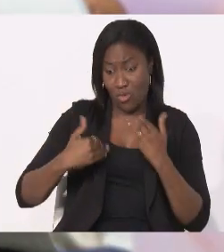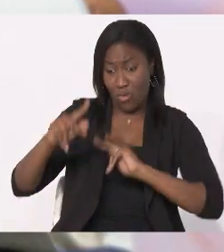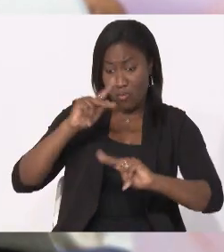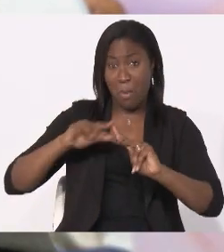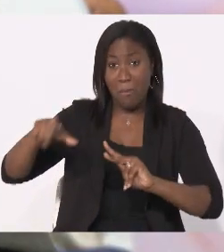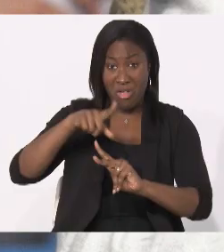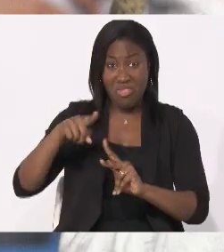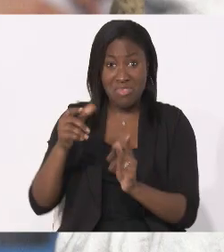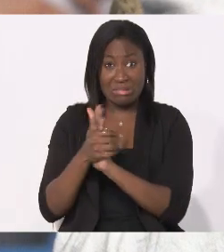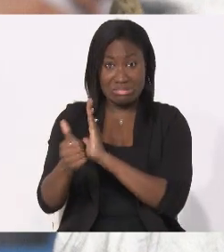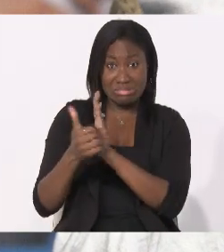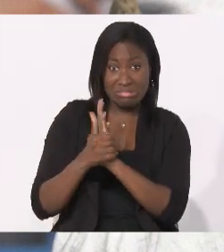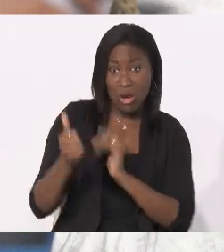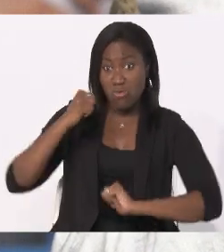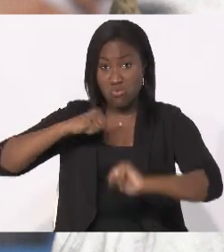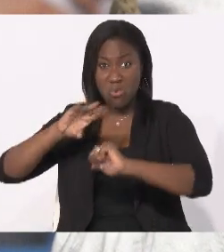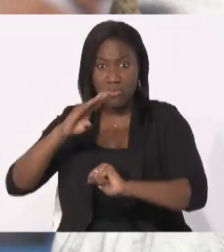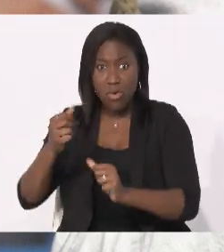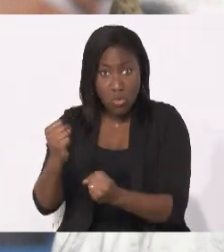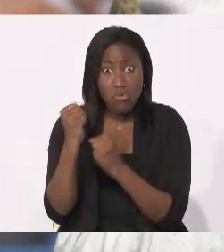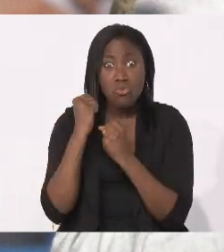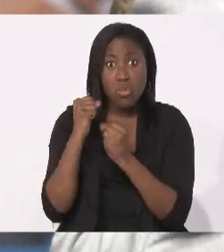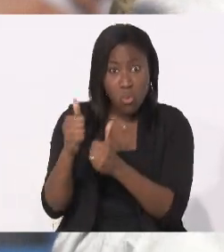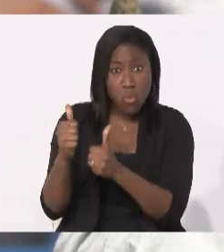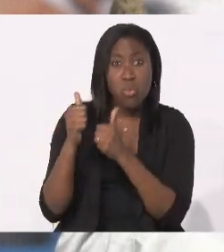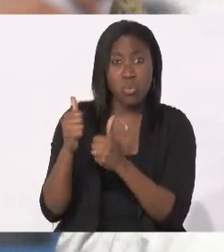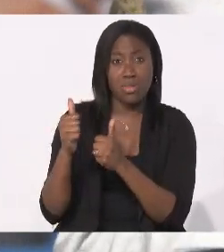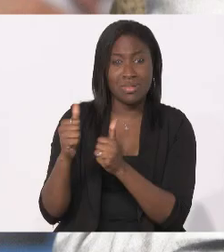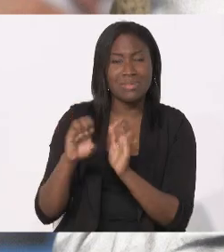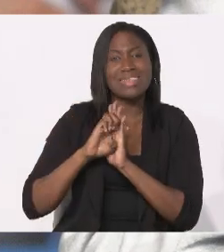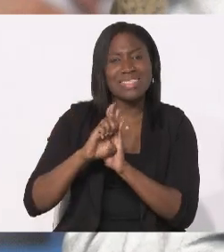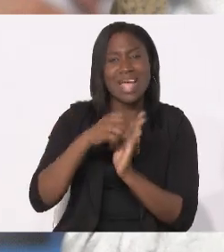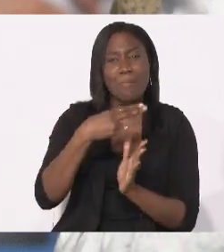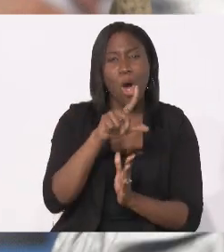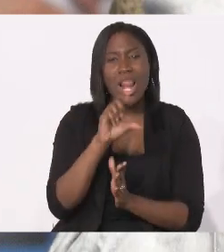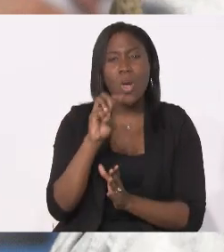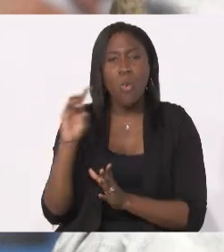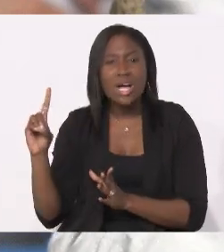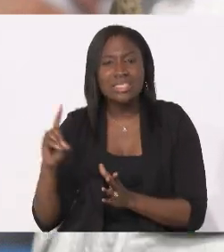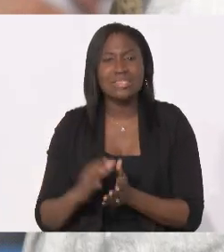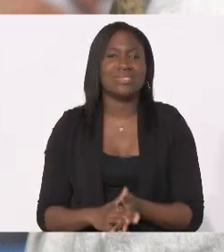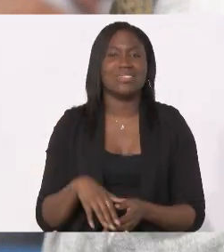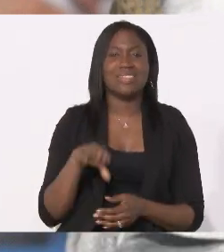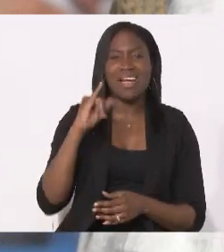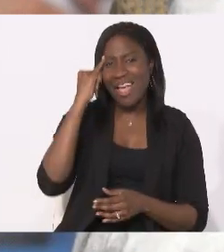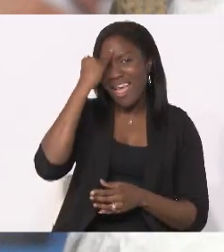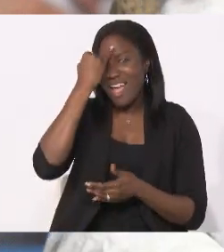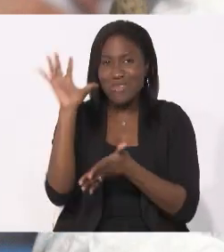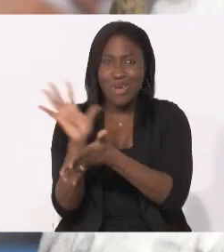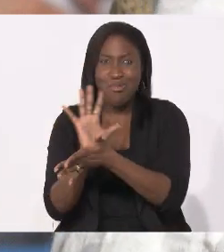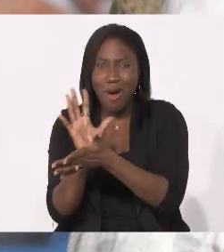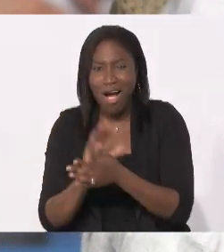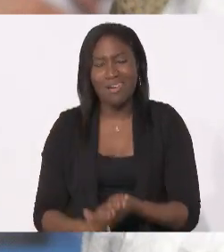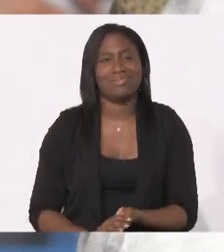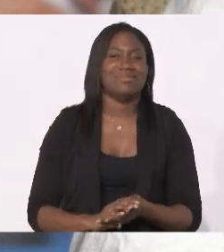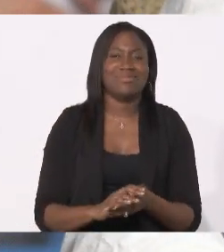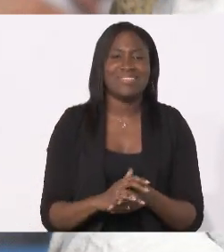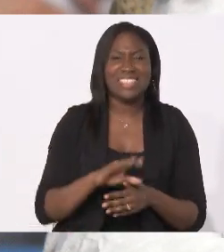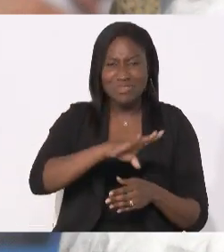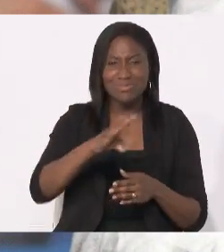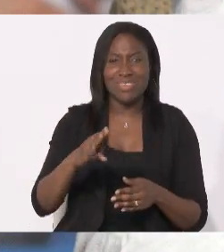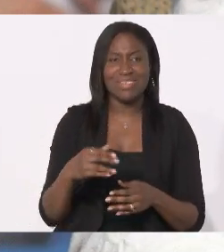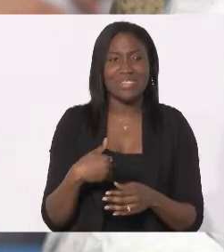solid content. That's good. And the thing is, it's like Hollywood, Bollywood, Nollywood. In their fledgling stages, you would not